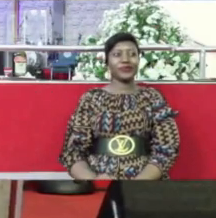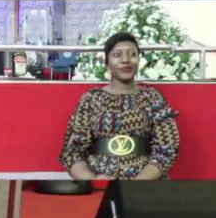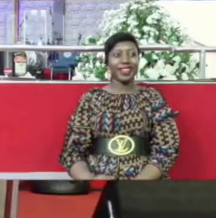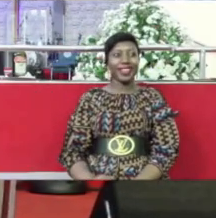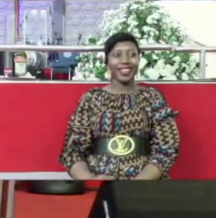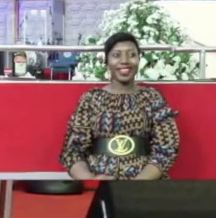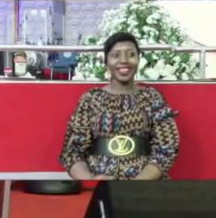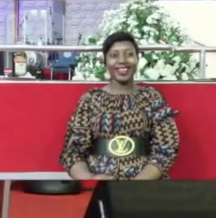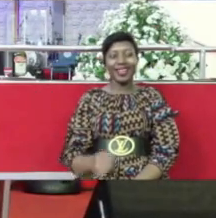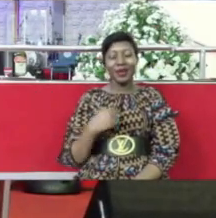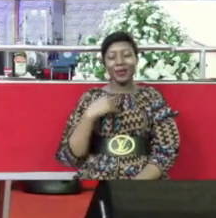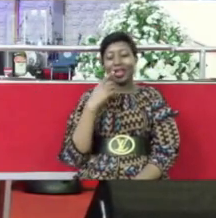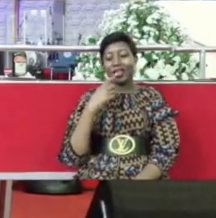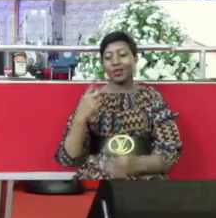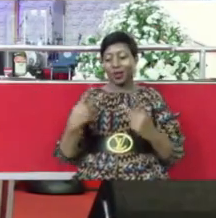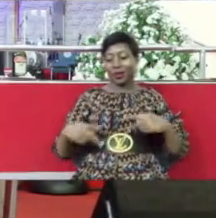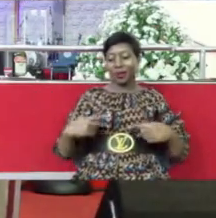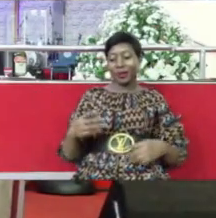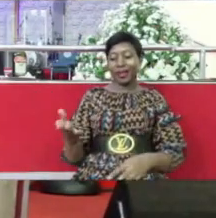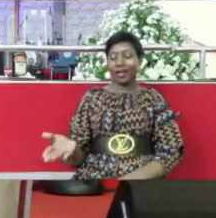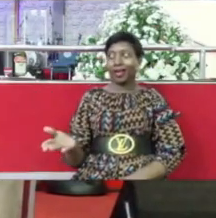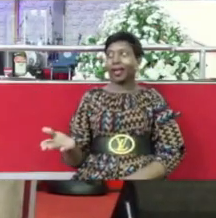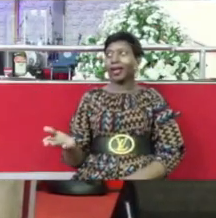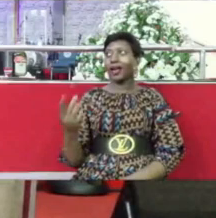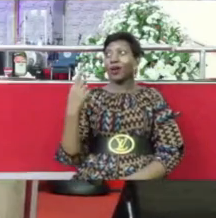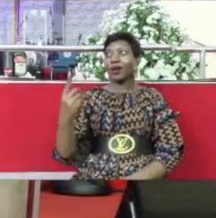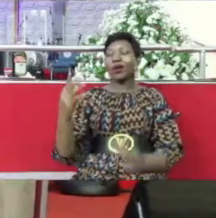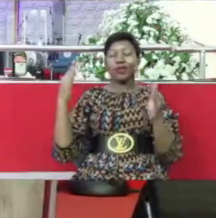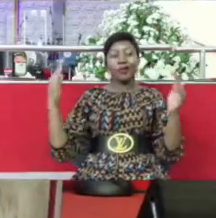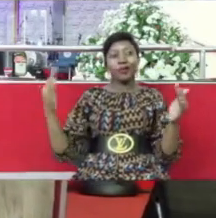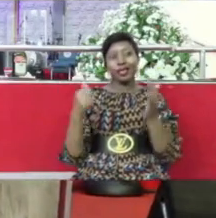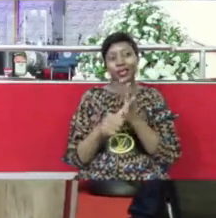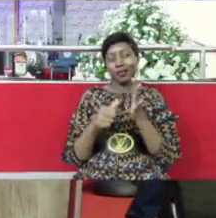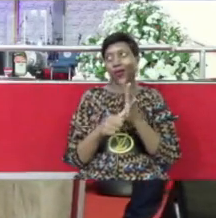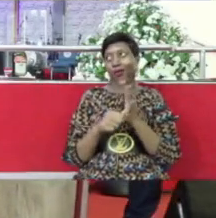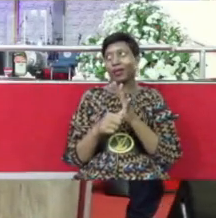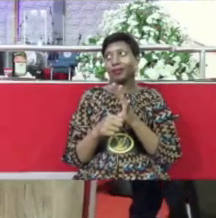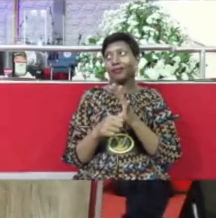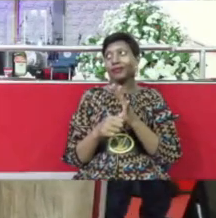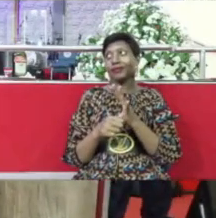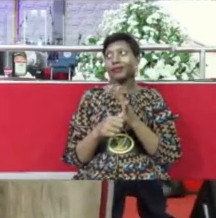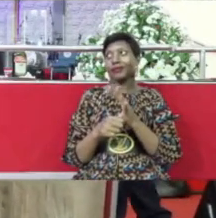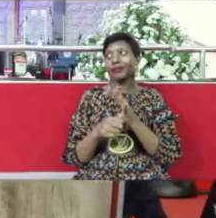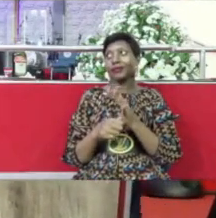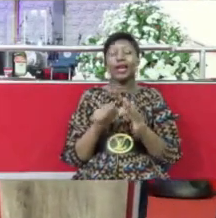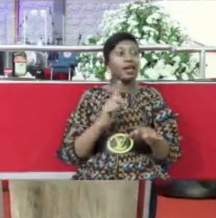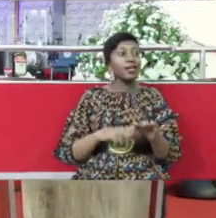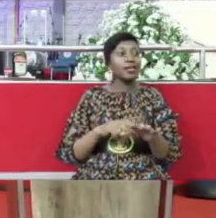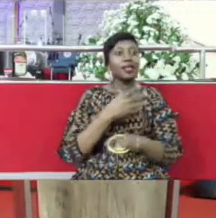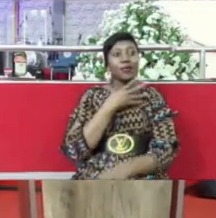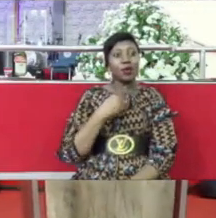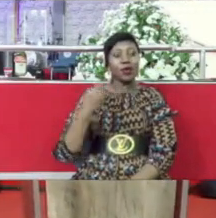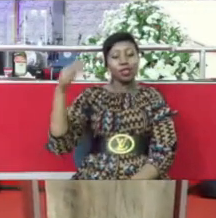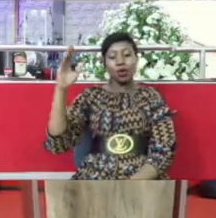I told the people here. Niliambia watu hapa. One of the biggest problems. Shida kubwa. Is when you want God to do something for